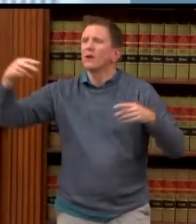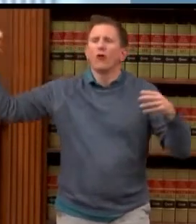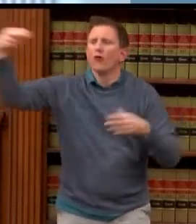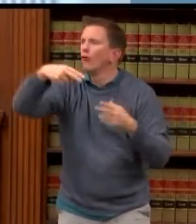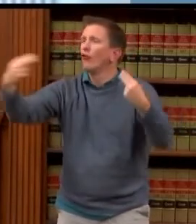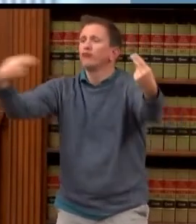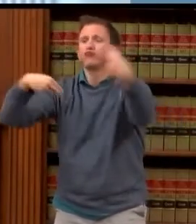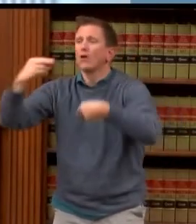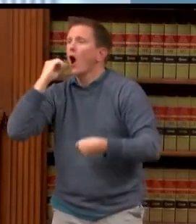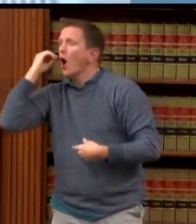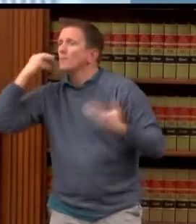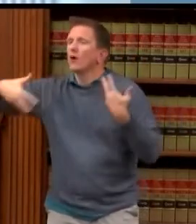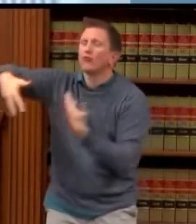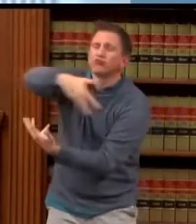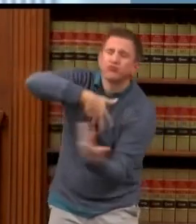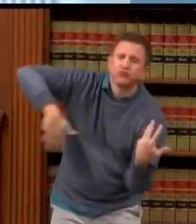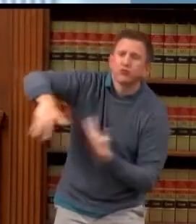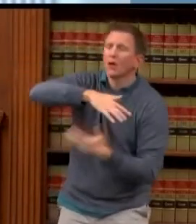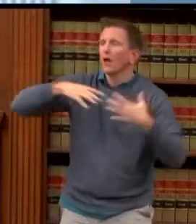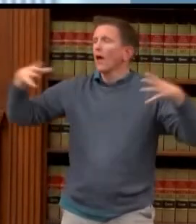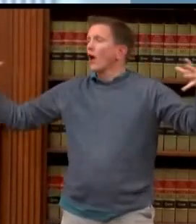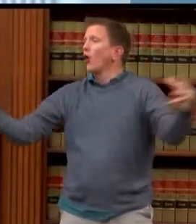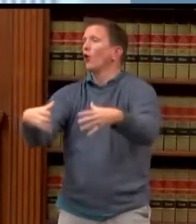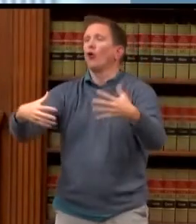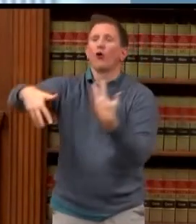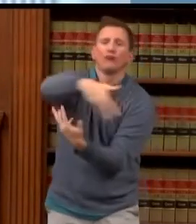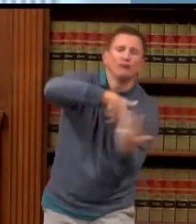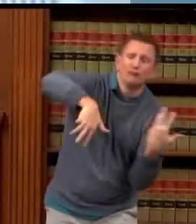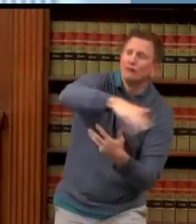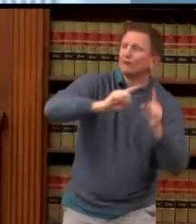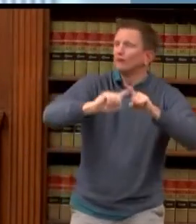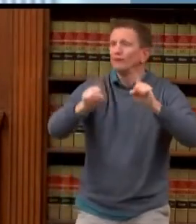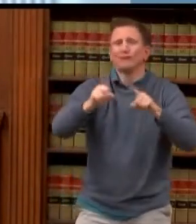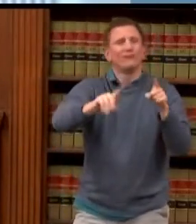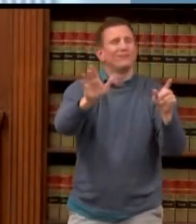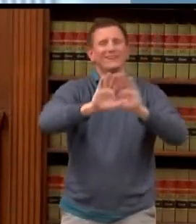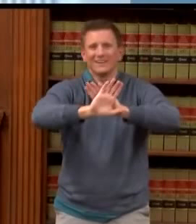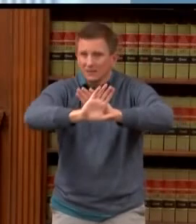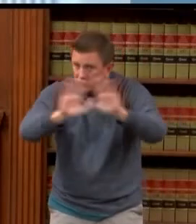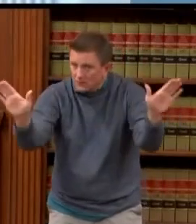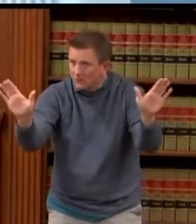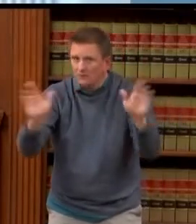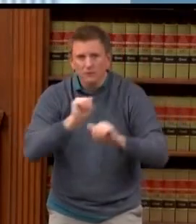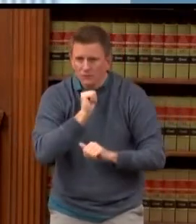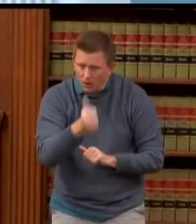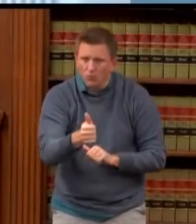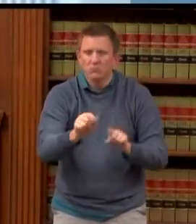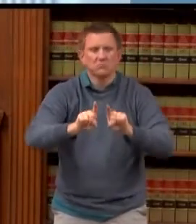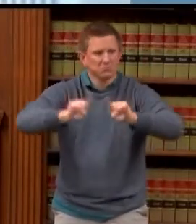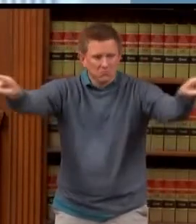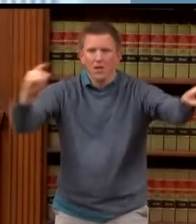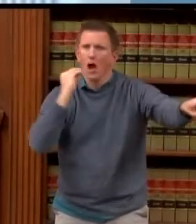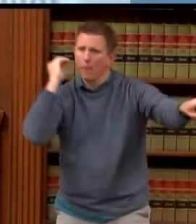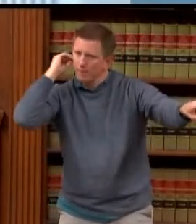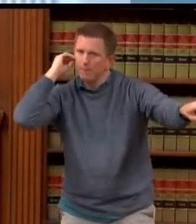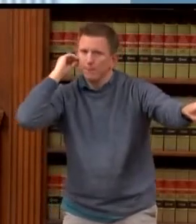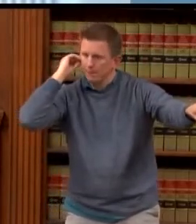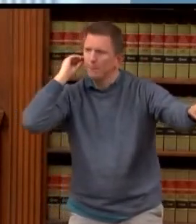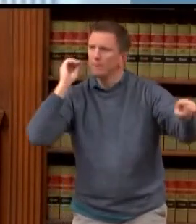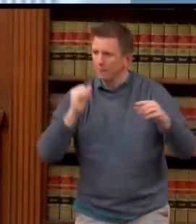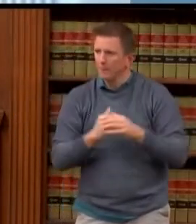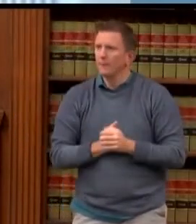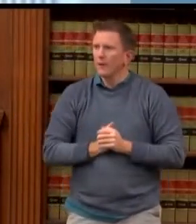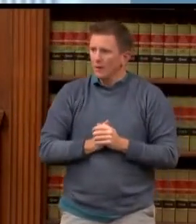personal responsibility. A curfew is a public safety measure used to keep the general public safe from a known